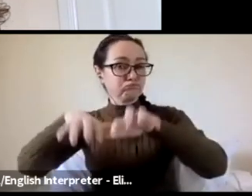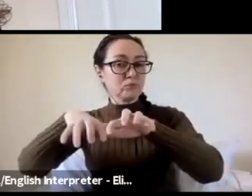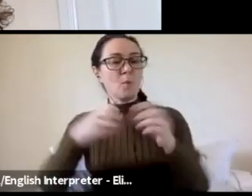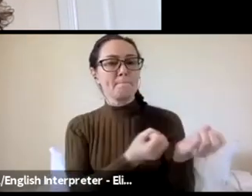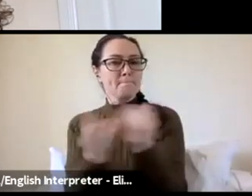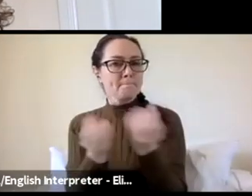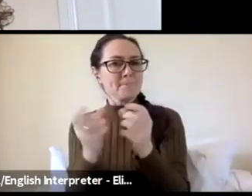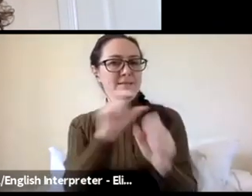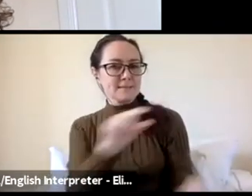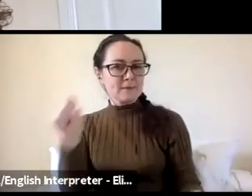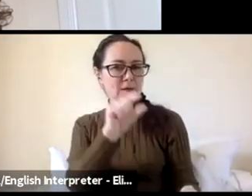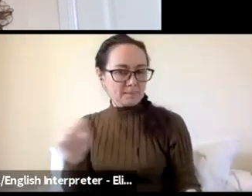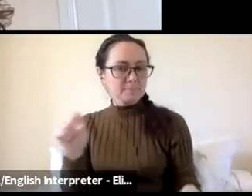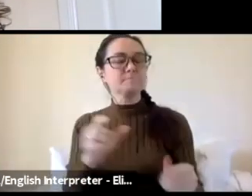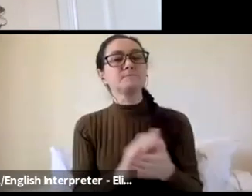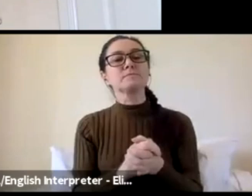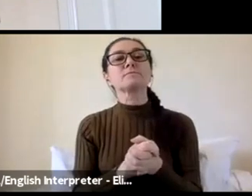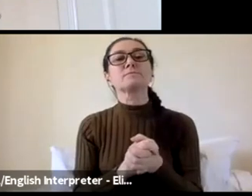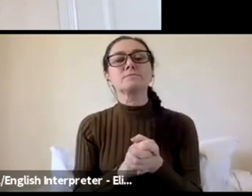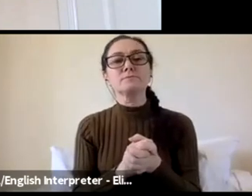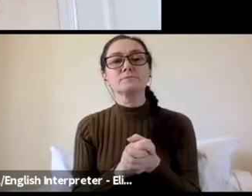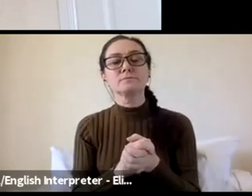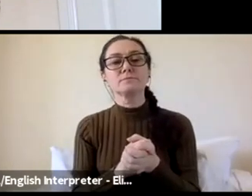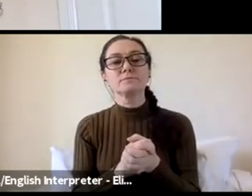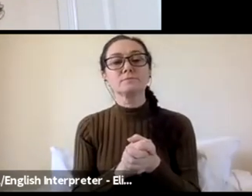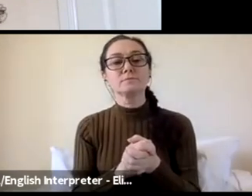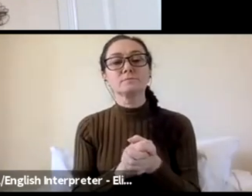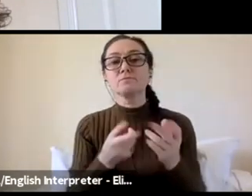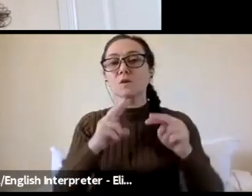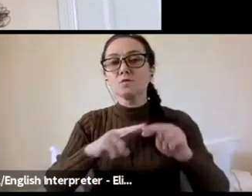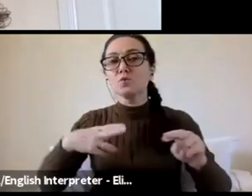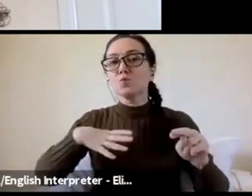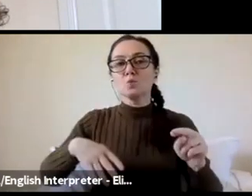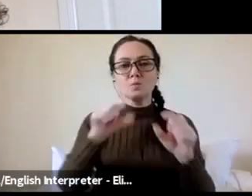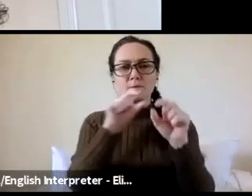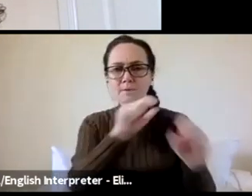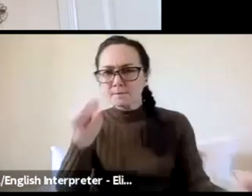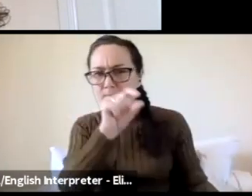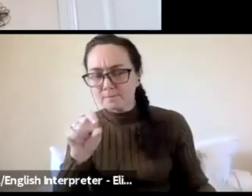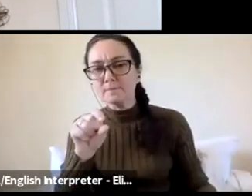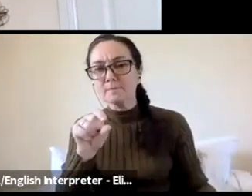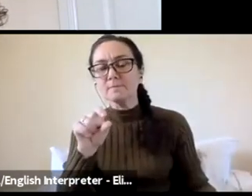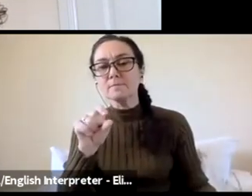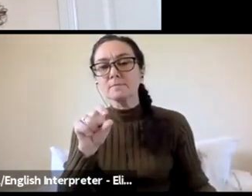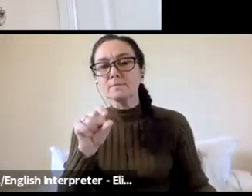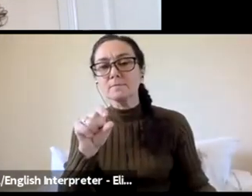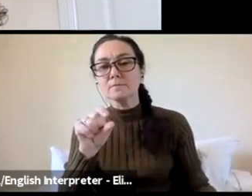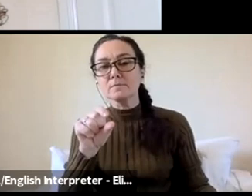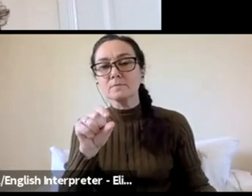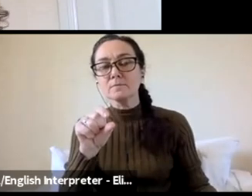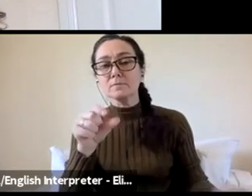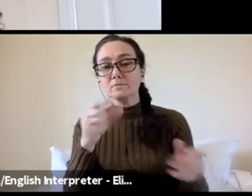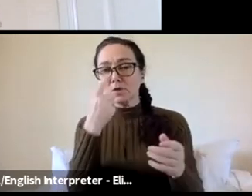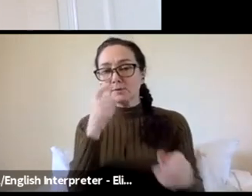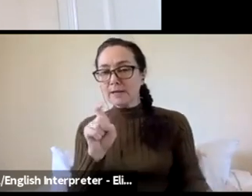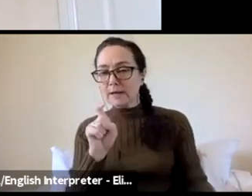providing a closed caption option today. So for anybody who wants to see subtitles, just to follow today's event,